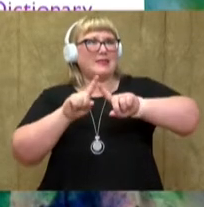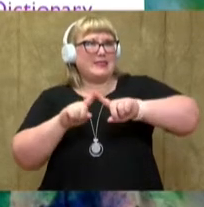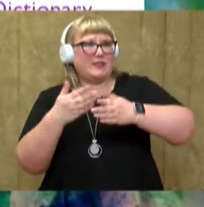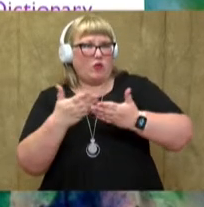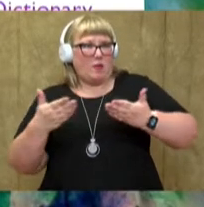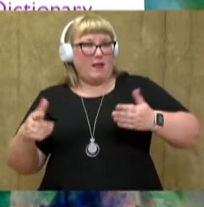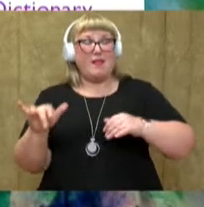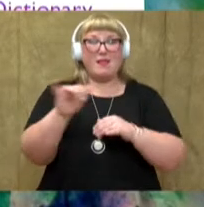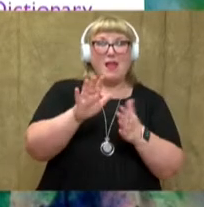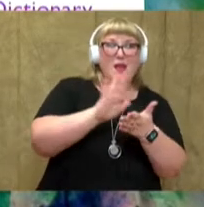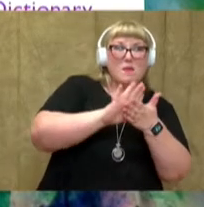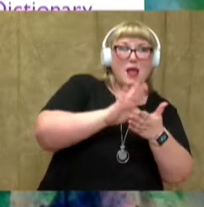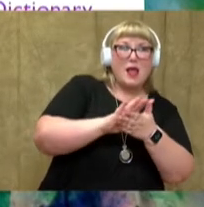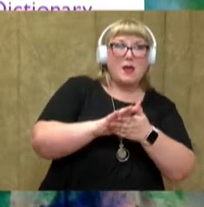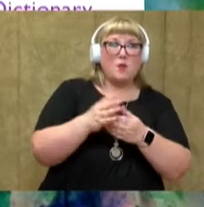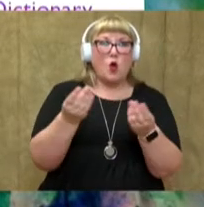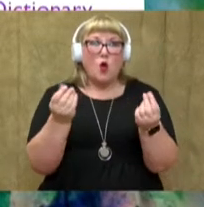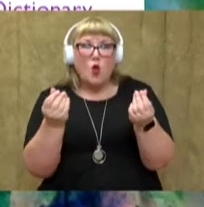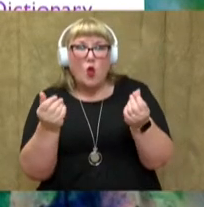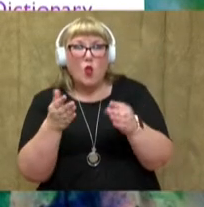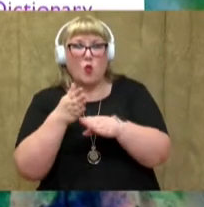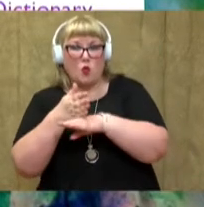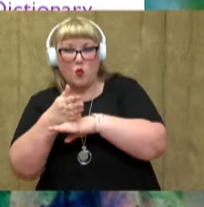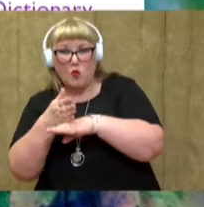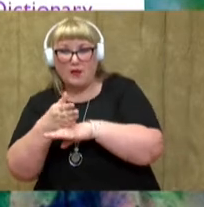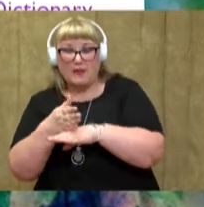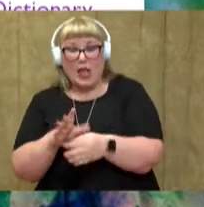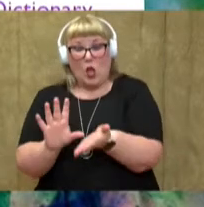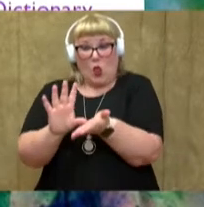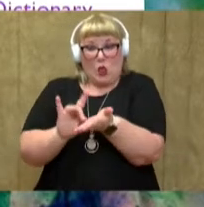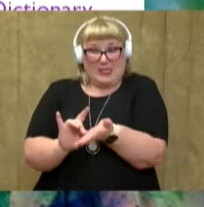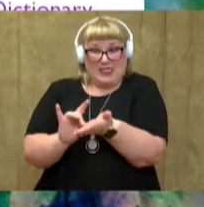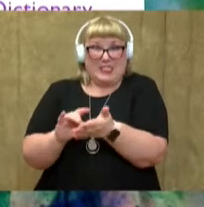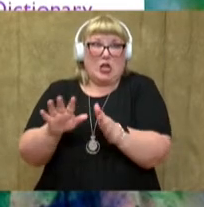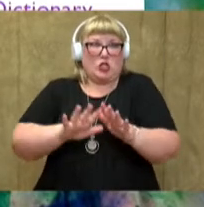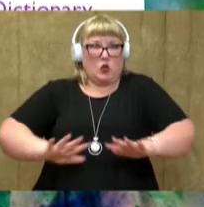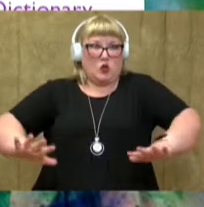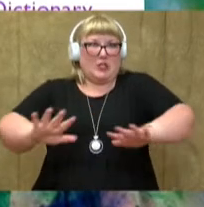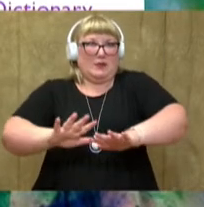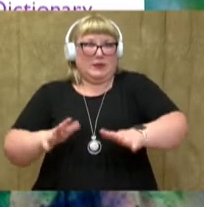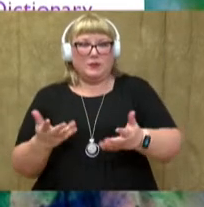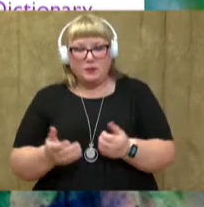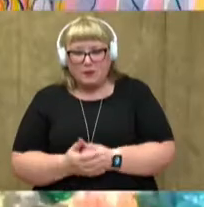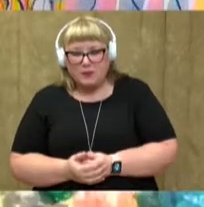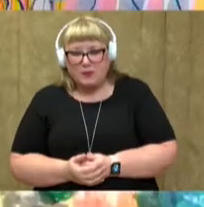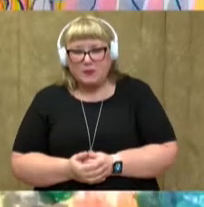paper, cloth, or wood, and it's glued to a surface.